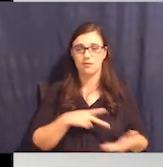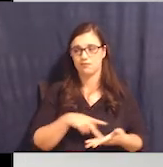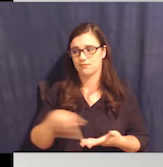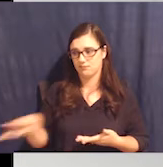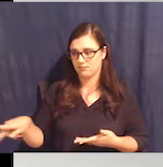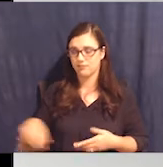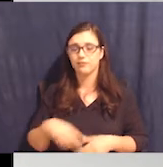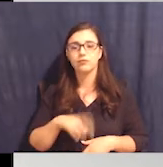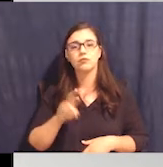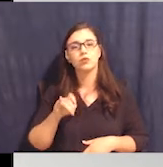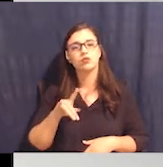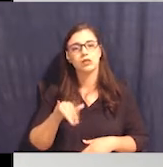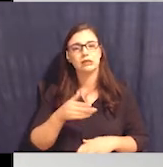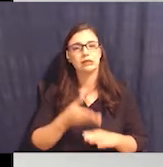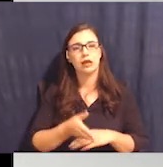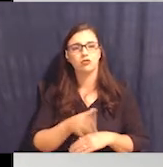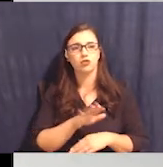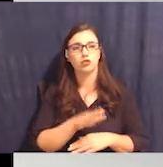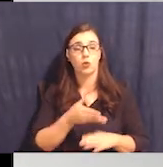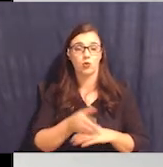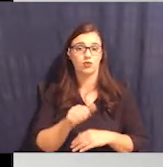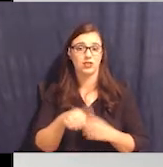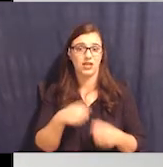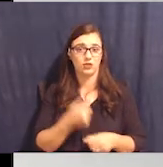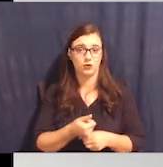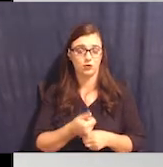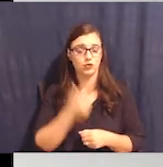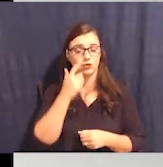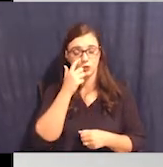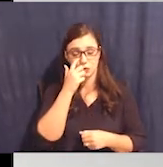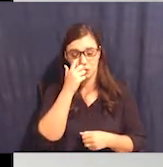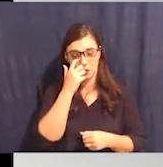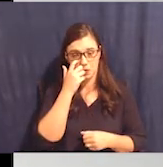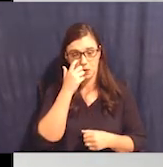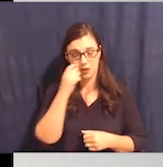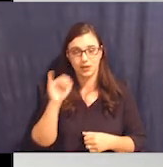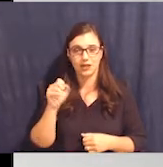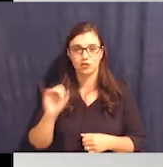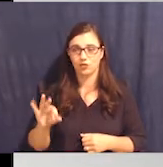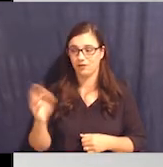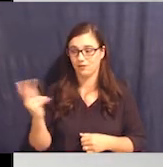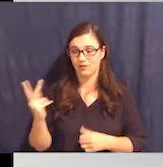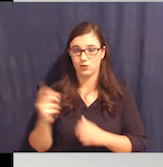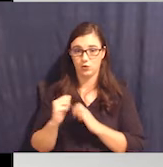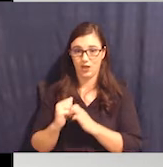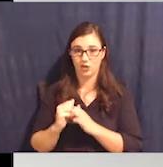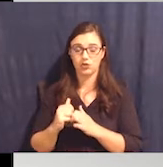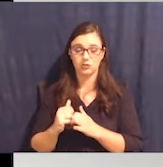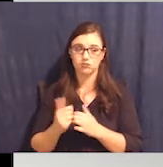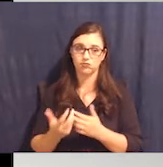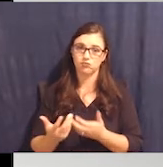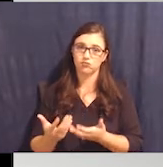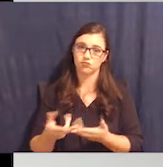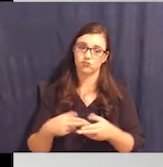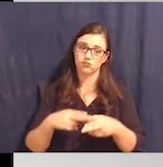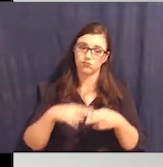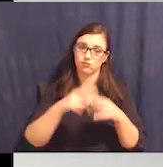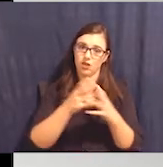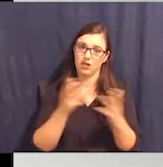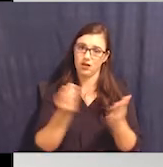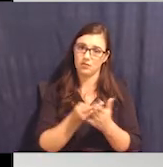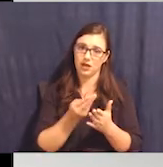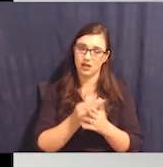bill. So Ricky, after a period of over 10 years that Jeff and I were together, accumulated quite a sum of